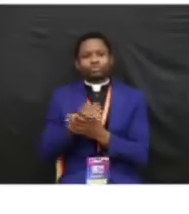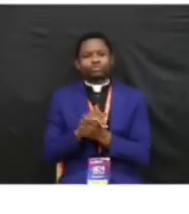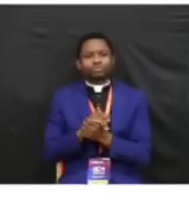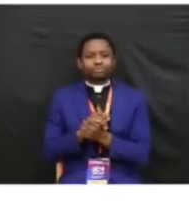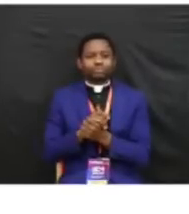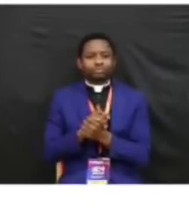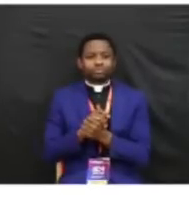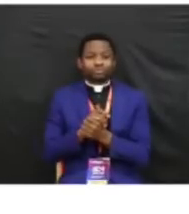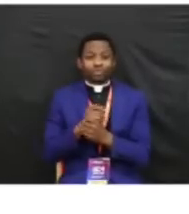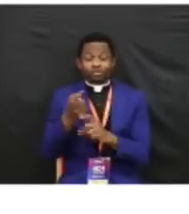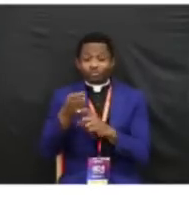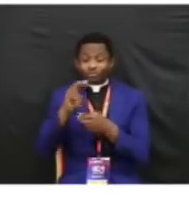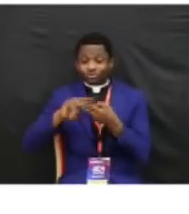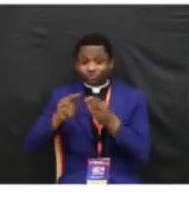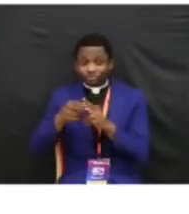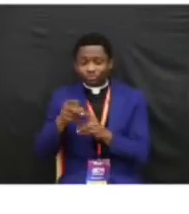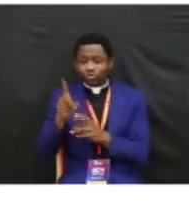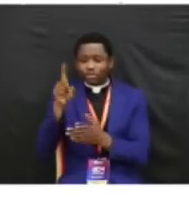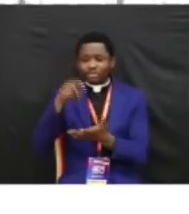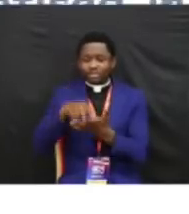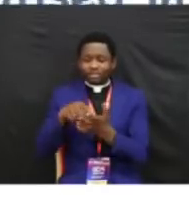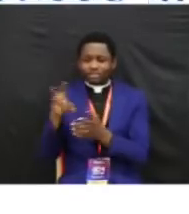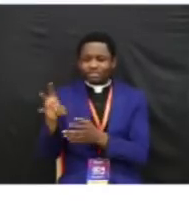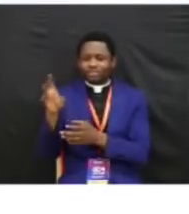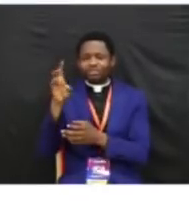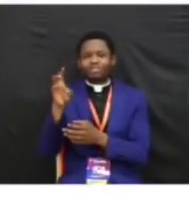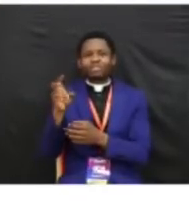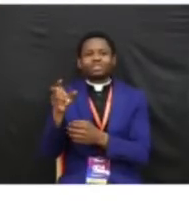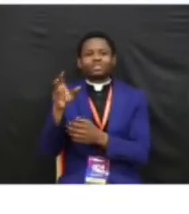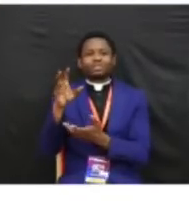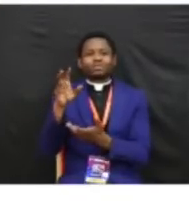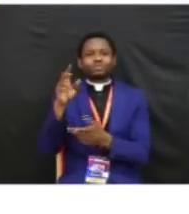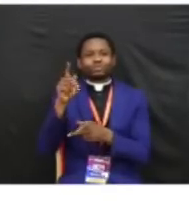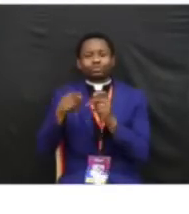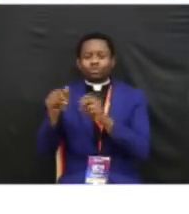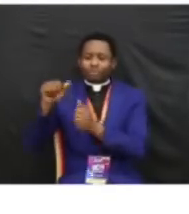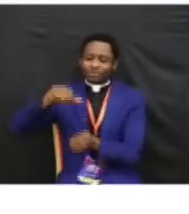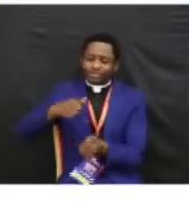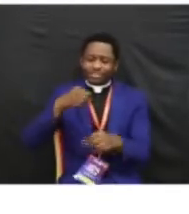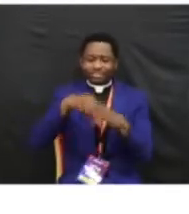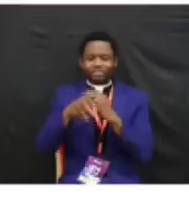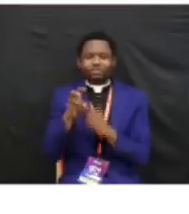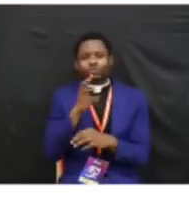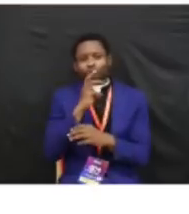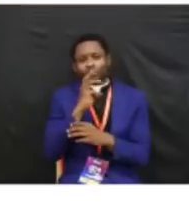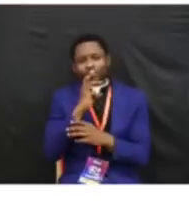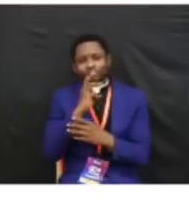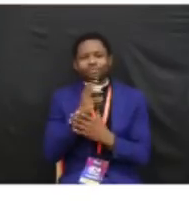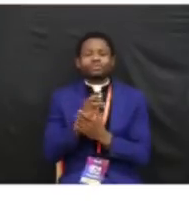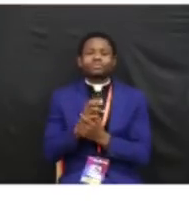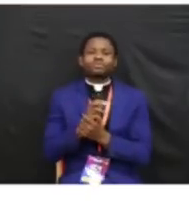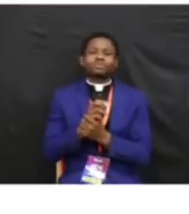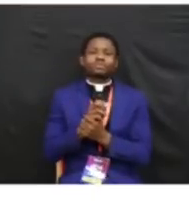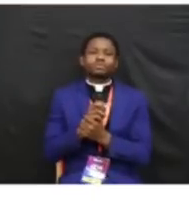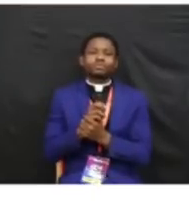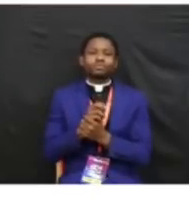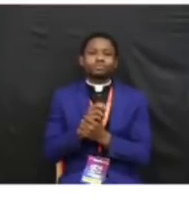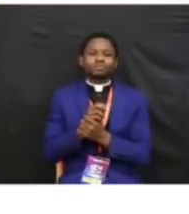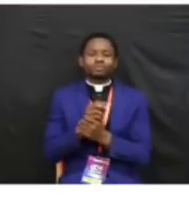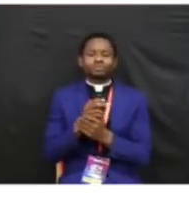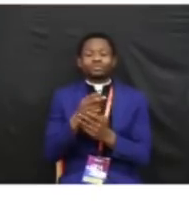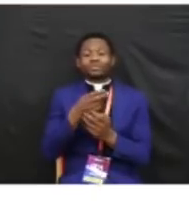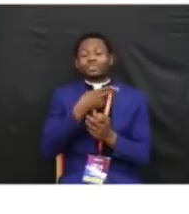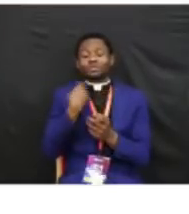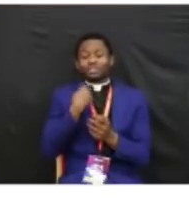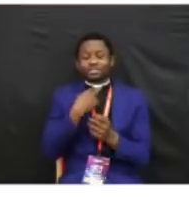From this number, 1,738 converts were baptized in water. Pastor Ruben